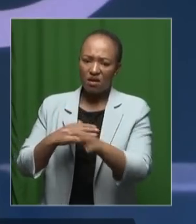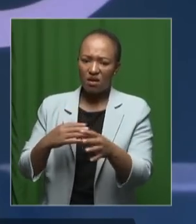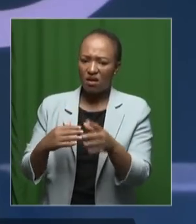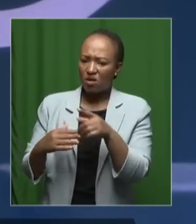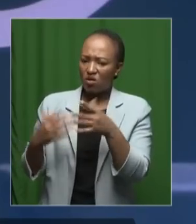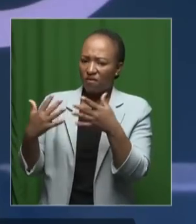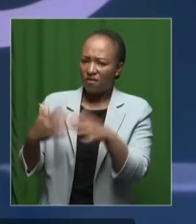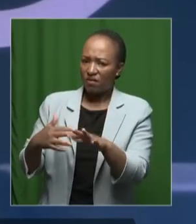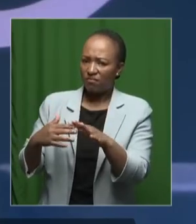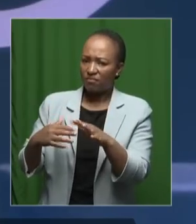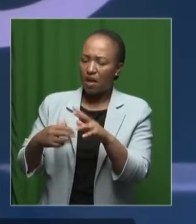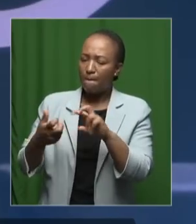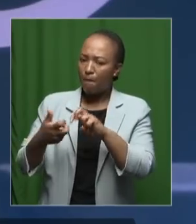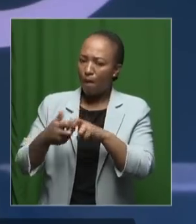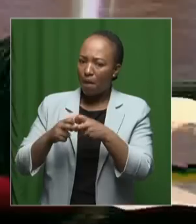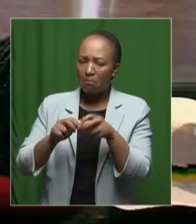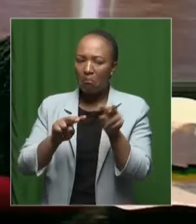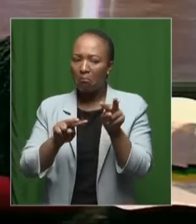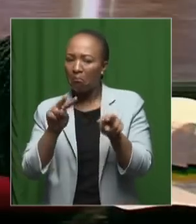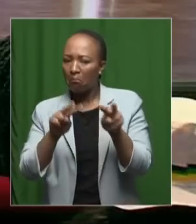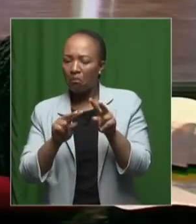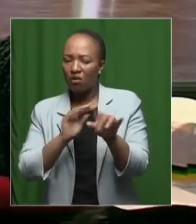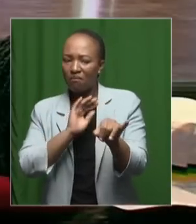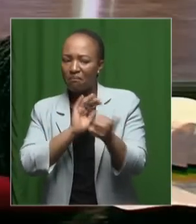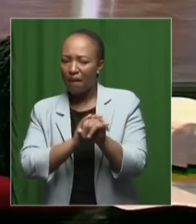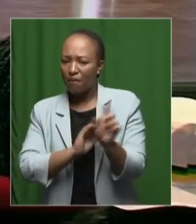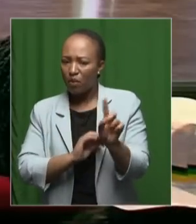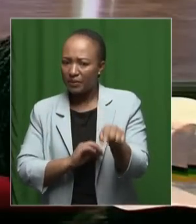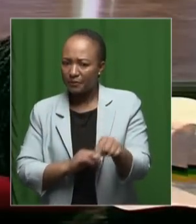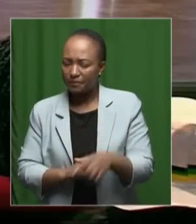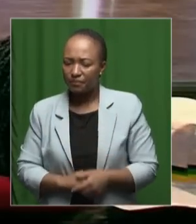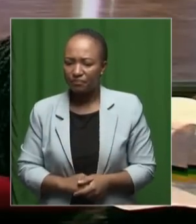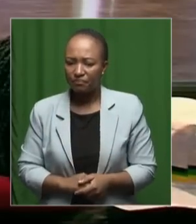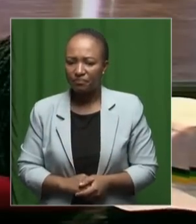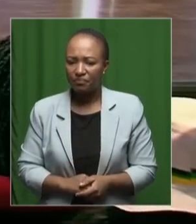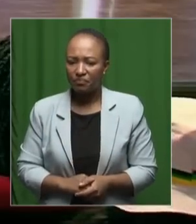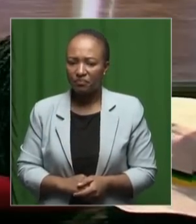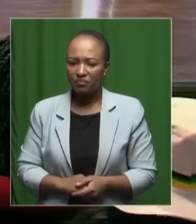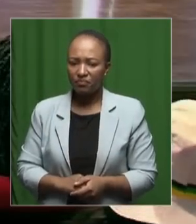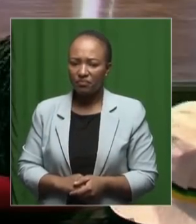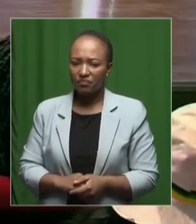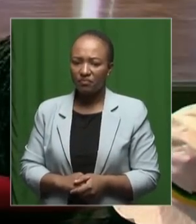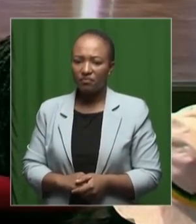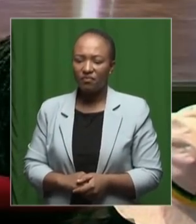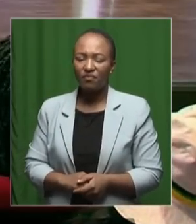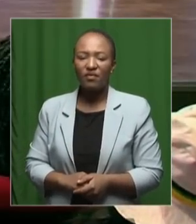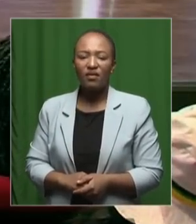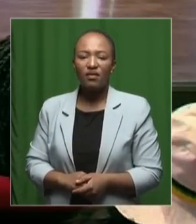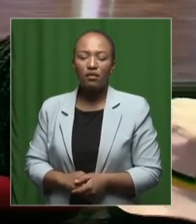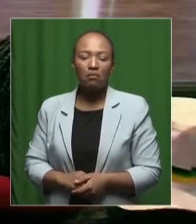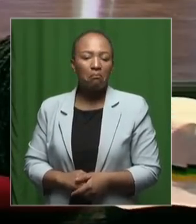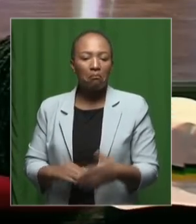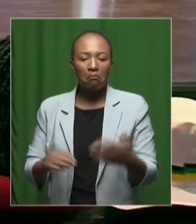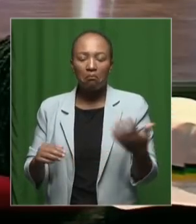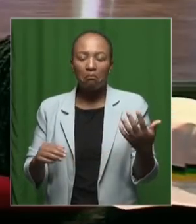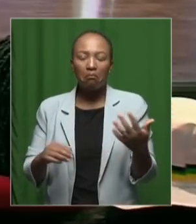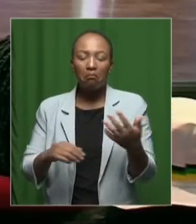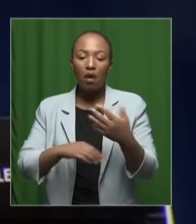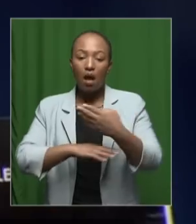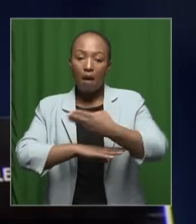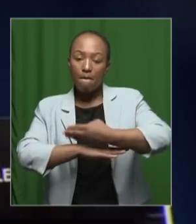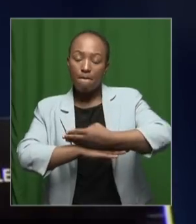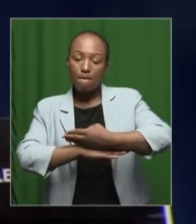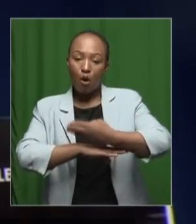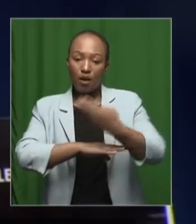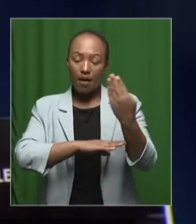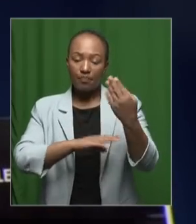did you establish the problem to be there? We have no border management police.